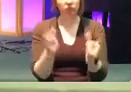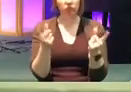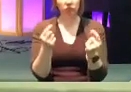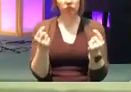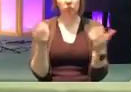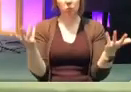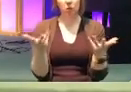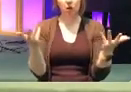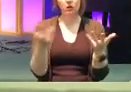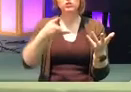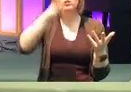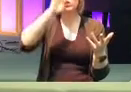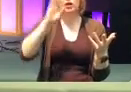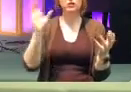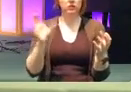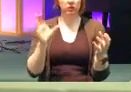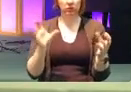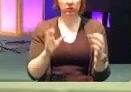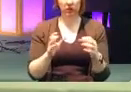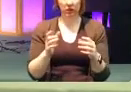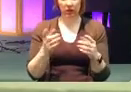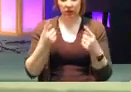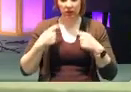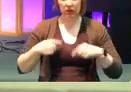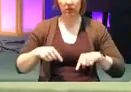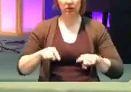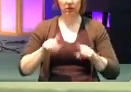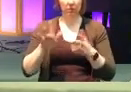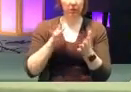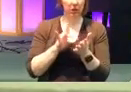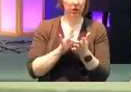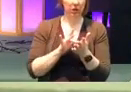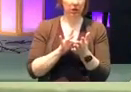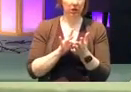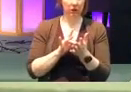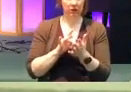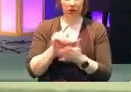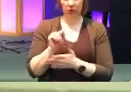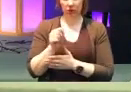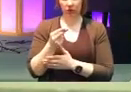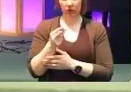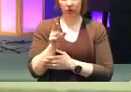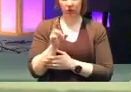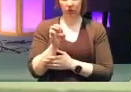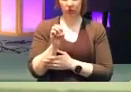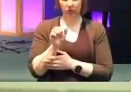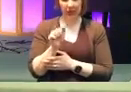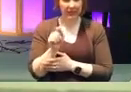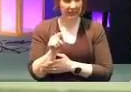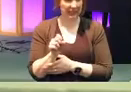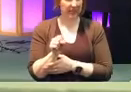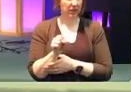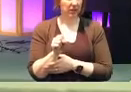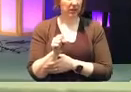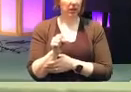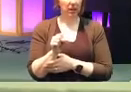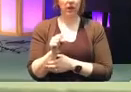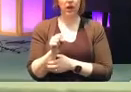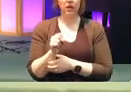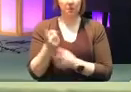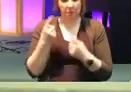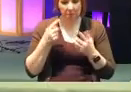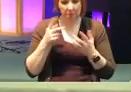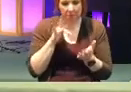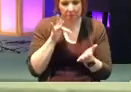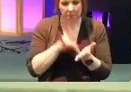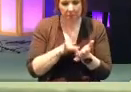do, even in the midst of their threats, even in the increase of the persecution